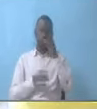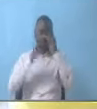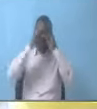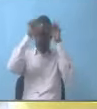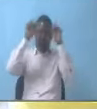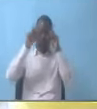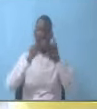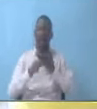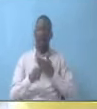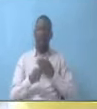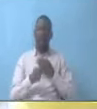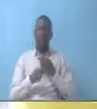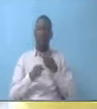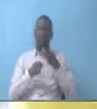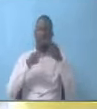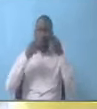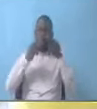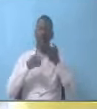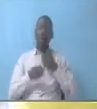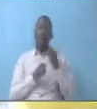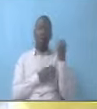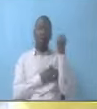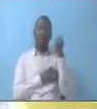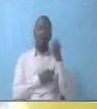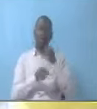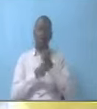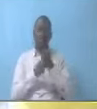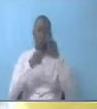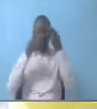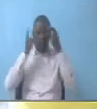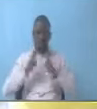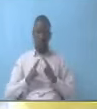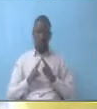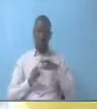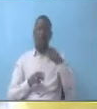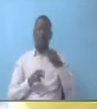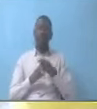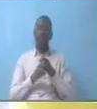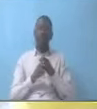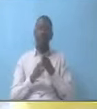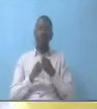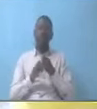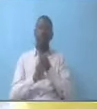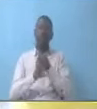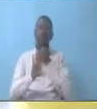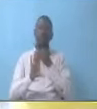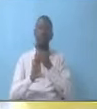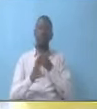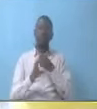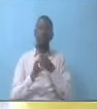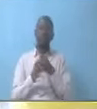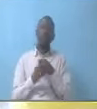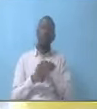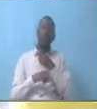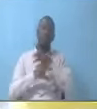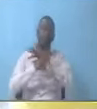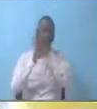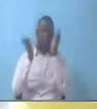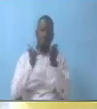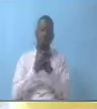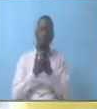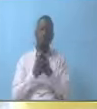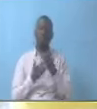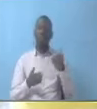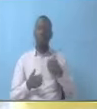to make laws for the purpose of establishing security and order, accountability and protection of human rights. Bobu amna nak ci ñomit